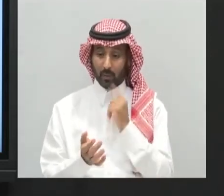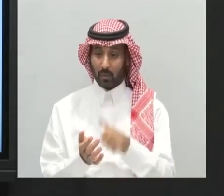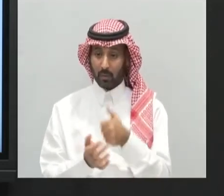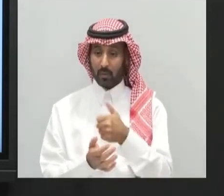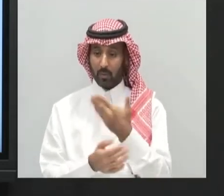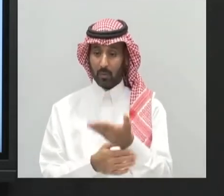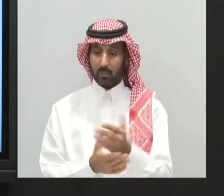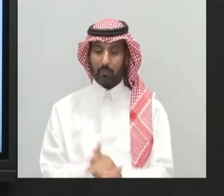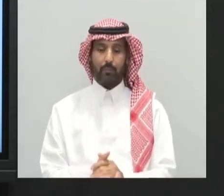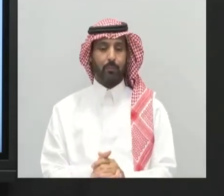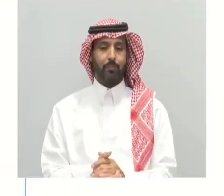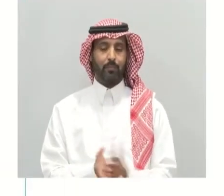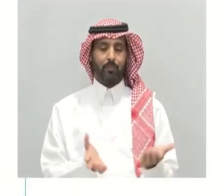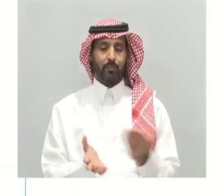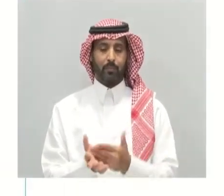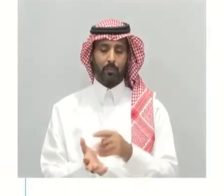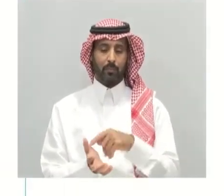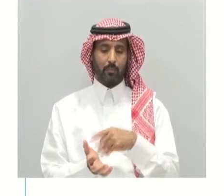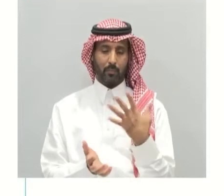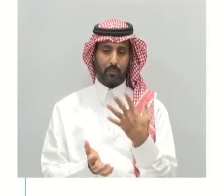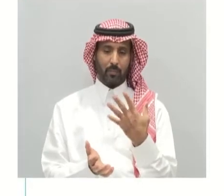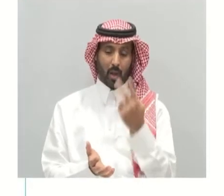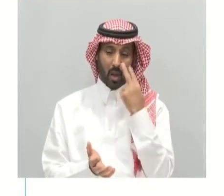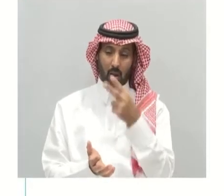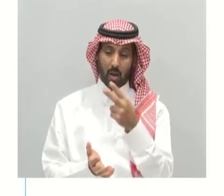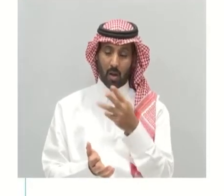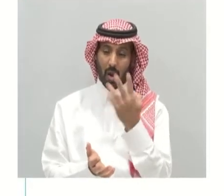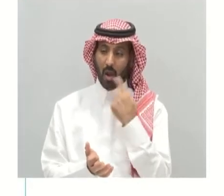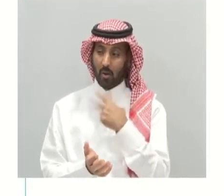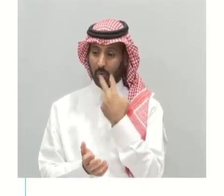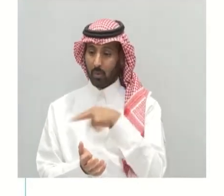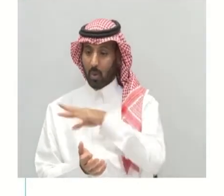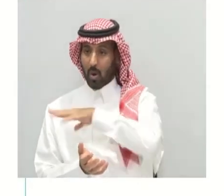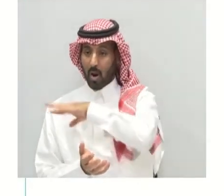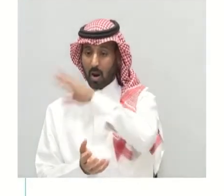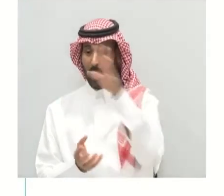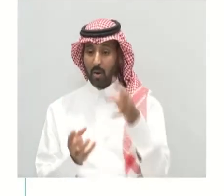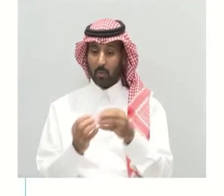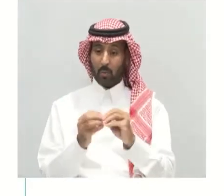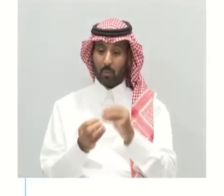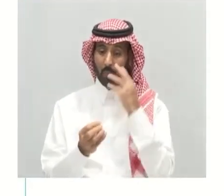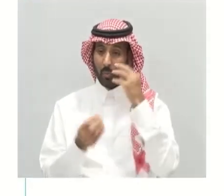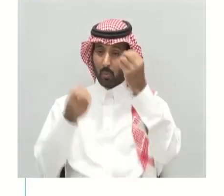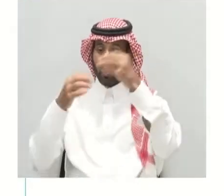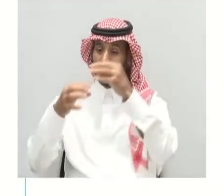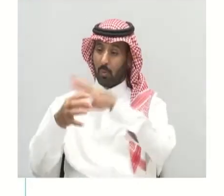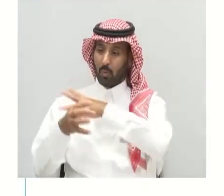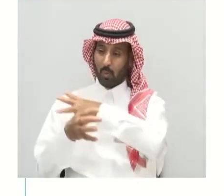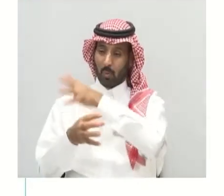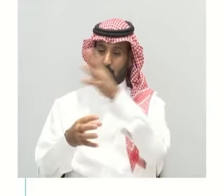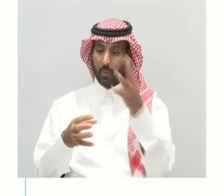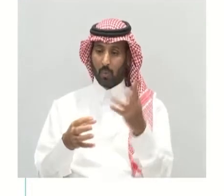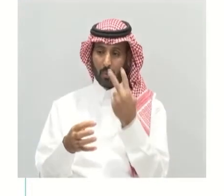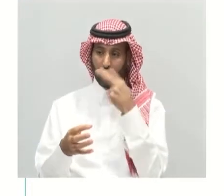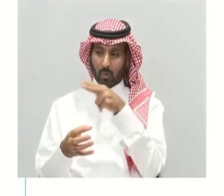thing. And number five, I saw a rainbow.